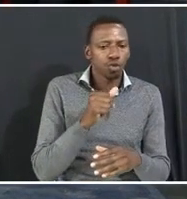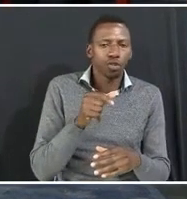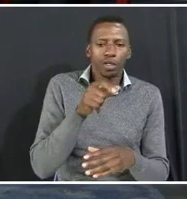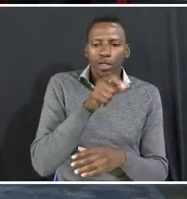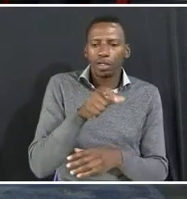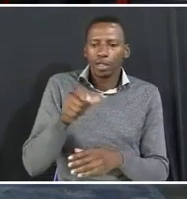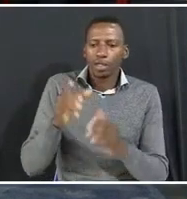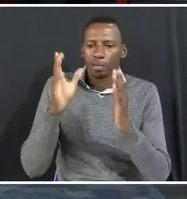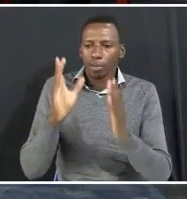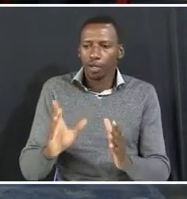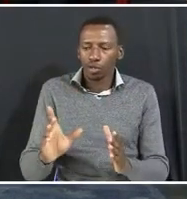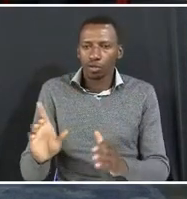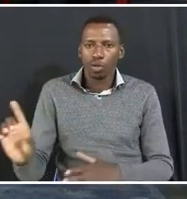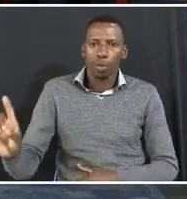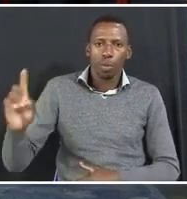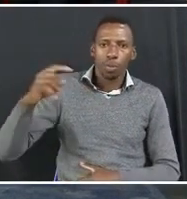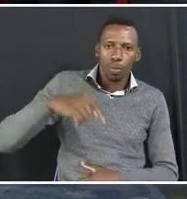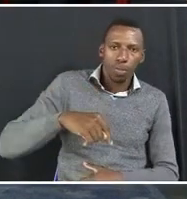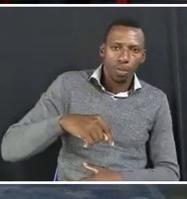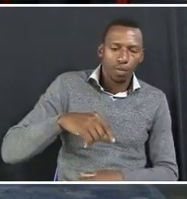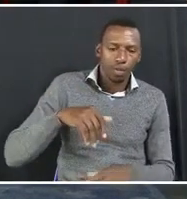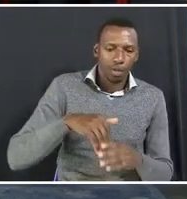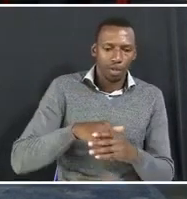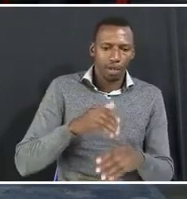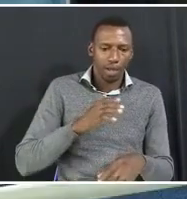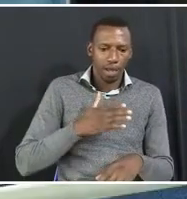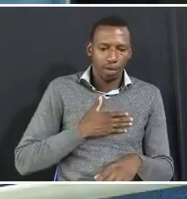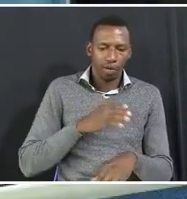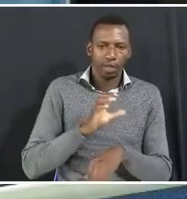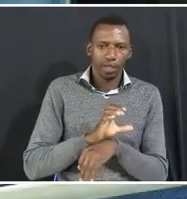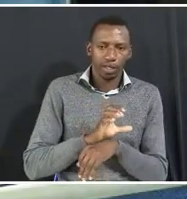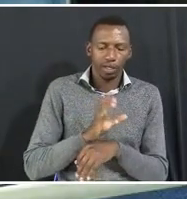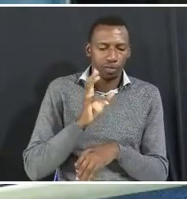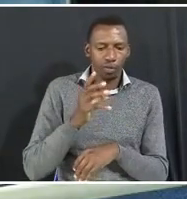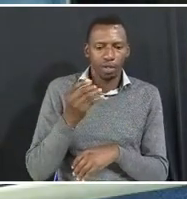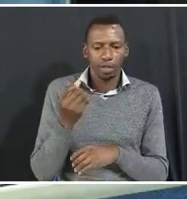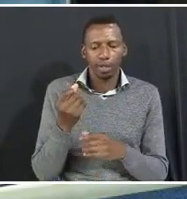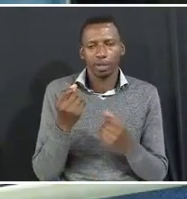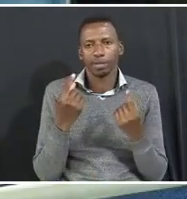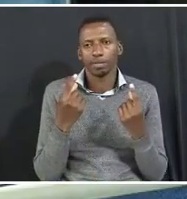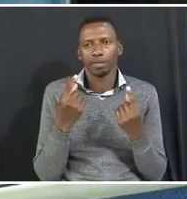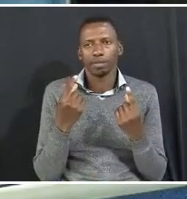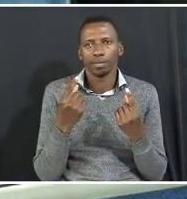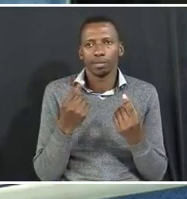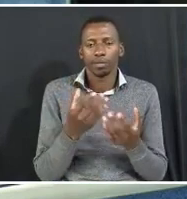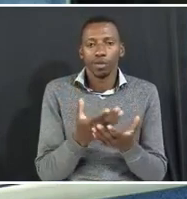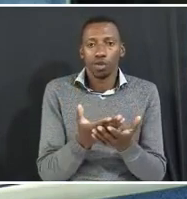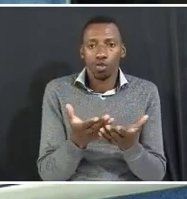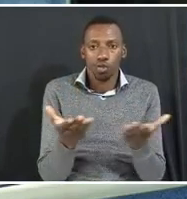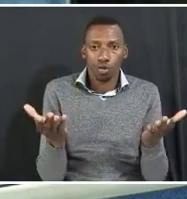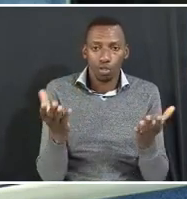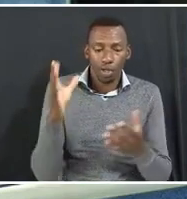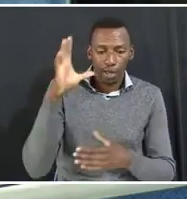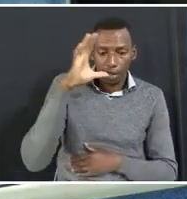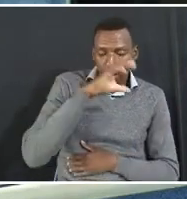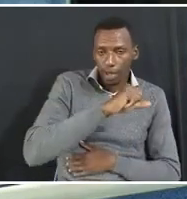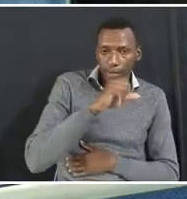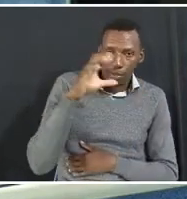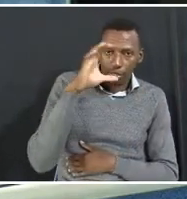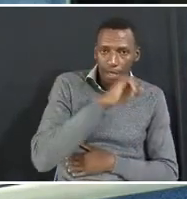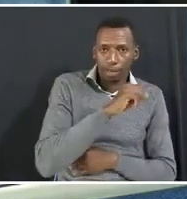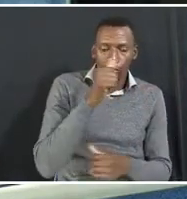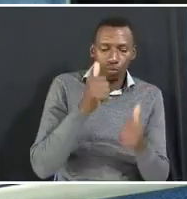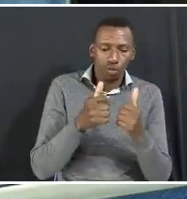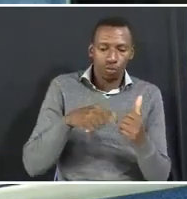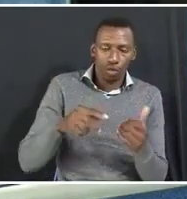church would identify, for instance, with a prayer cell. Mm. Yeah, So those are the gaps we come in to